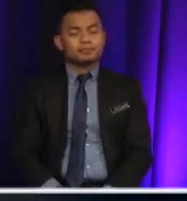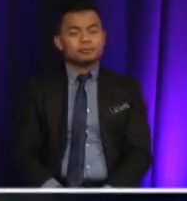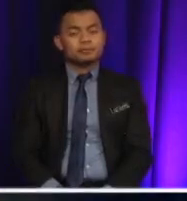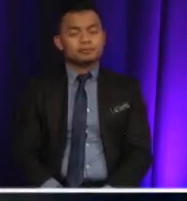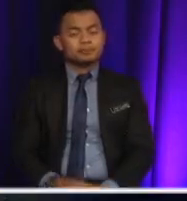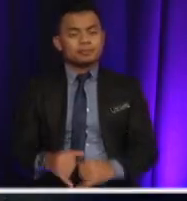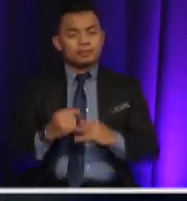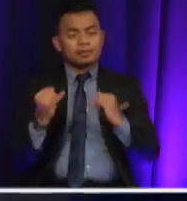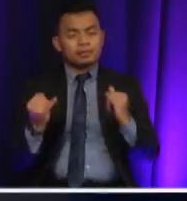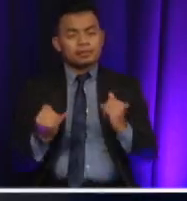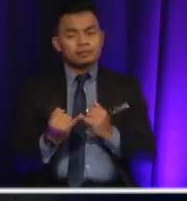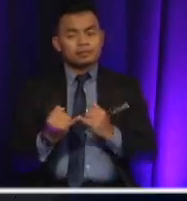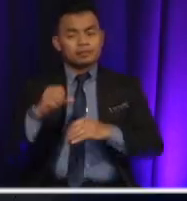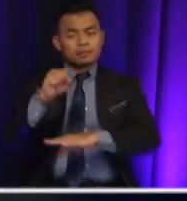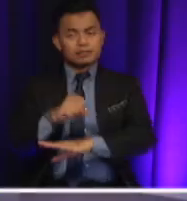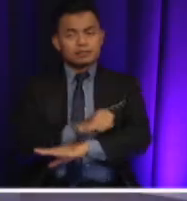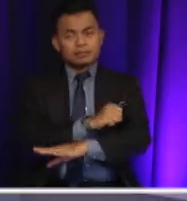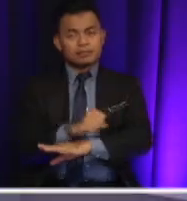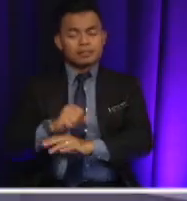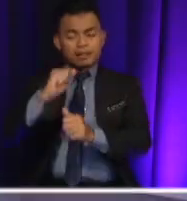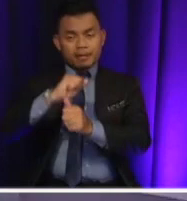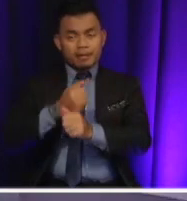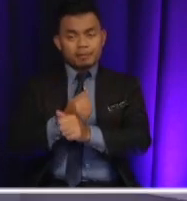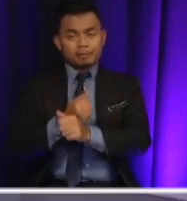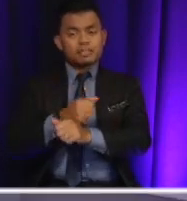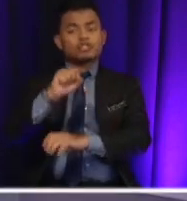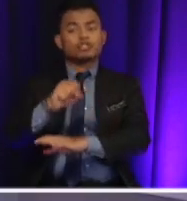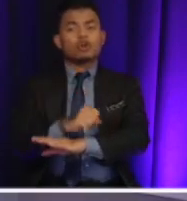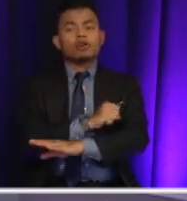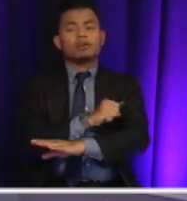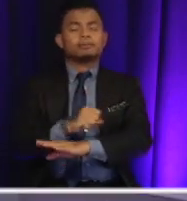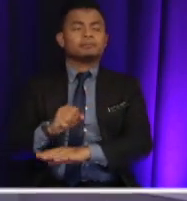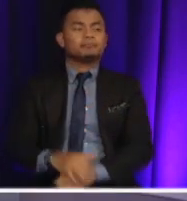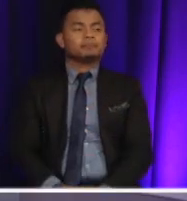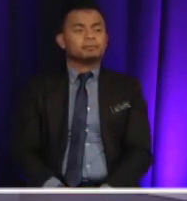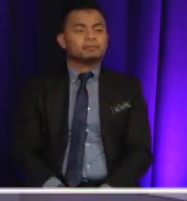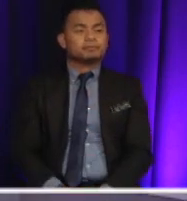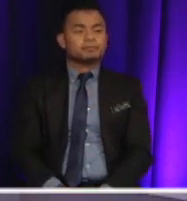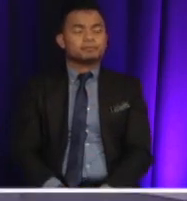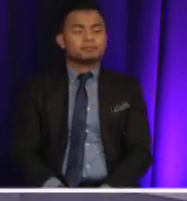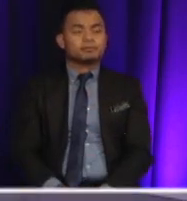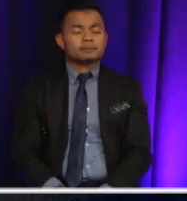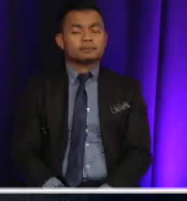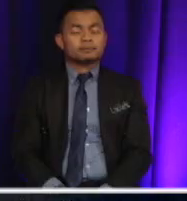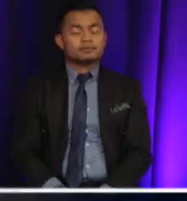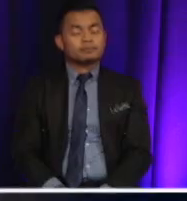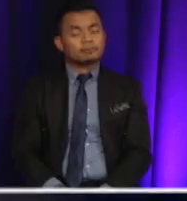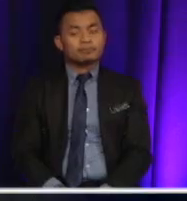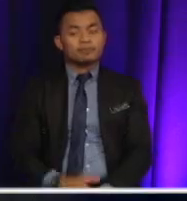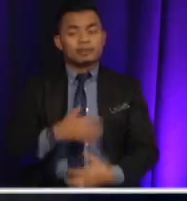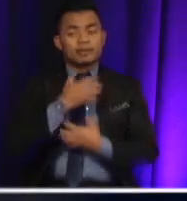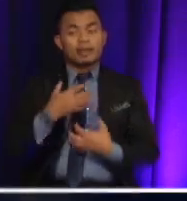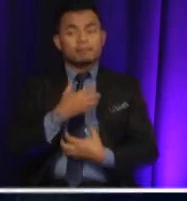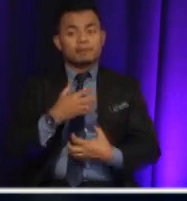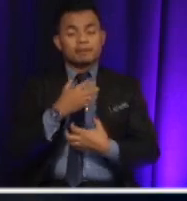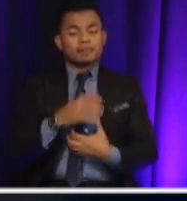song it hears. Do you think I'm happy or am I sad or am I I think angry? you're happy. You're happy. Of course, because I right,